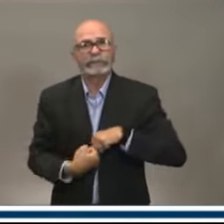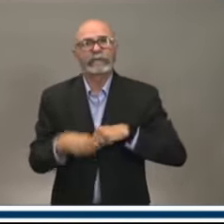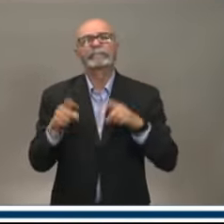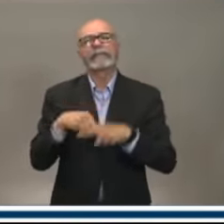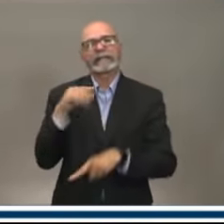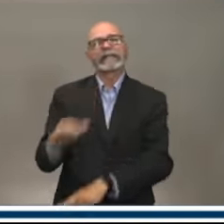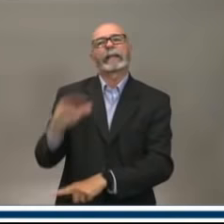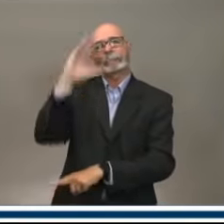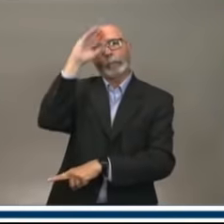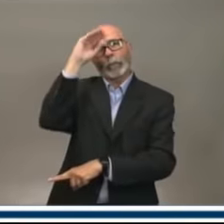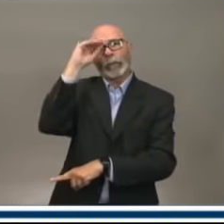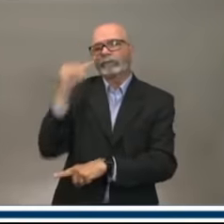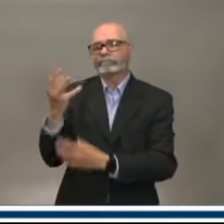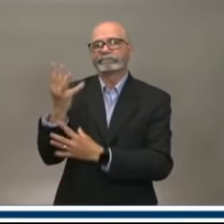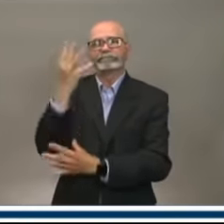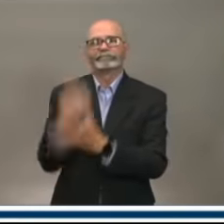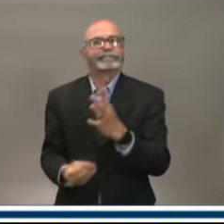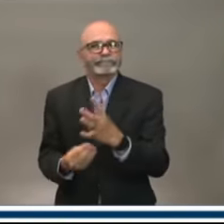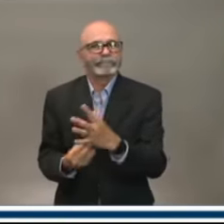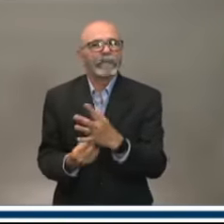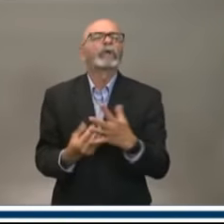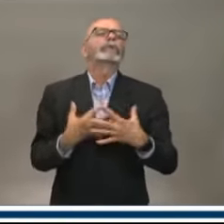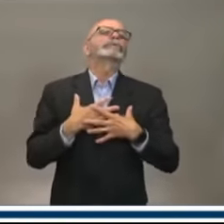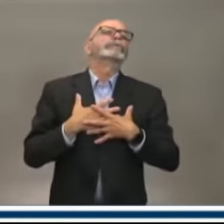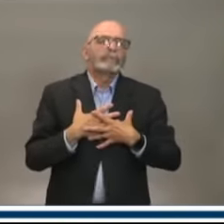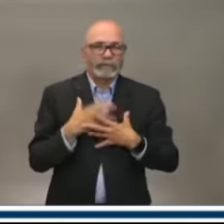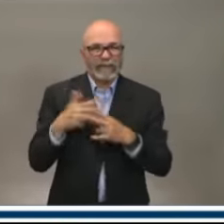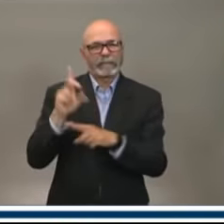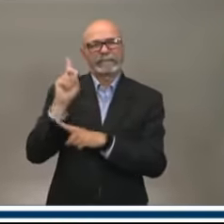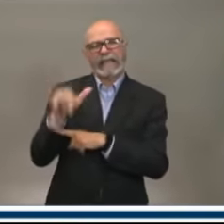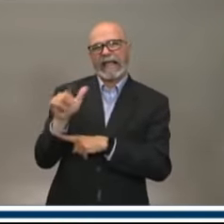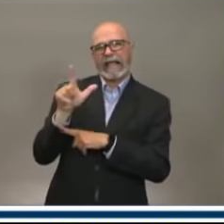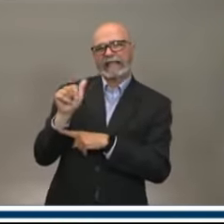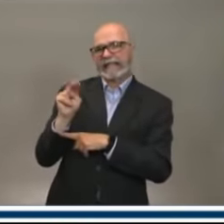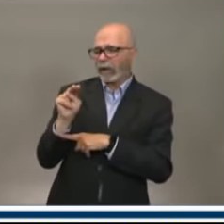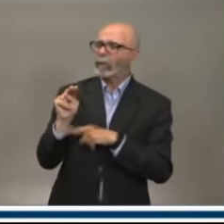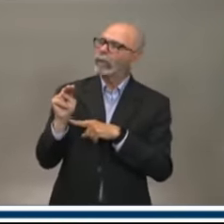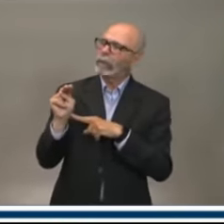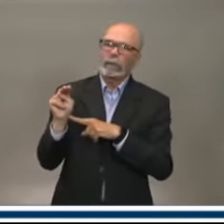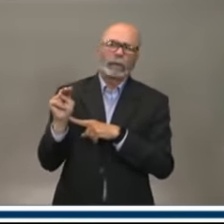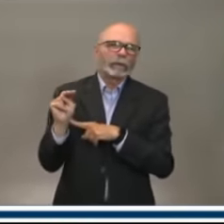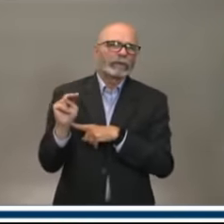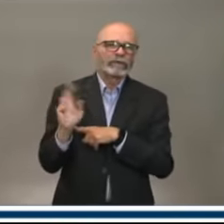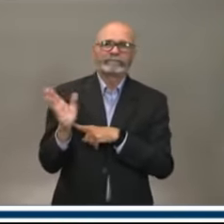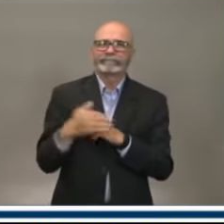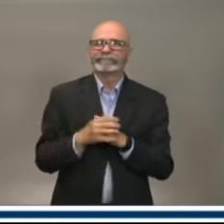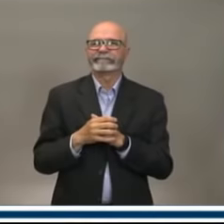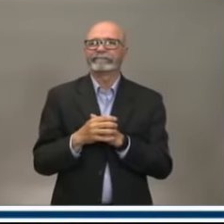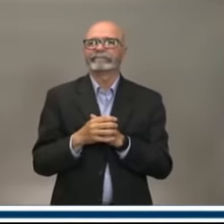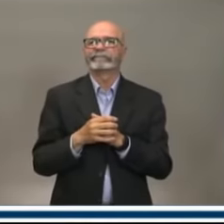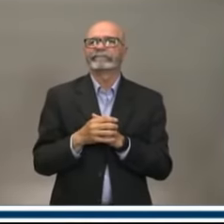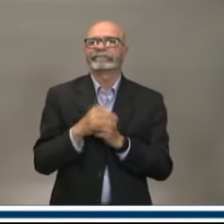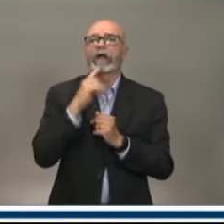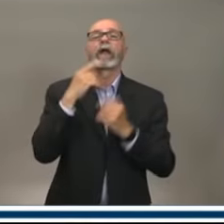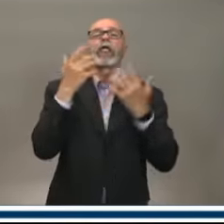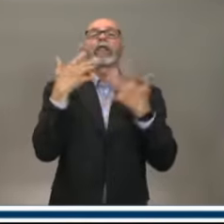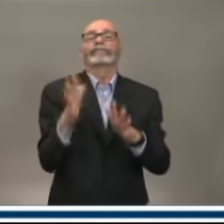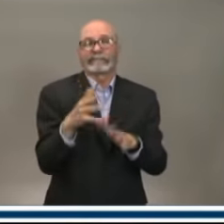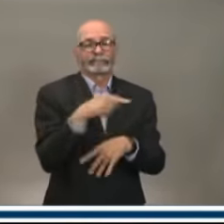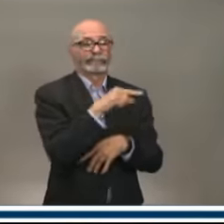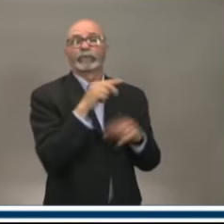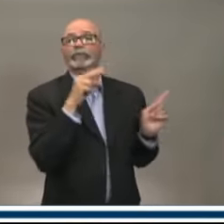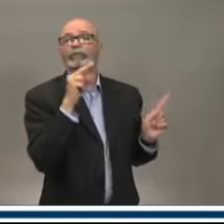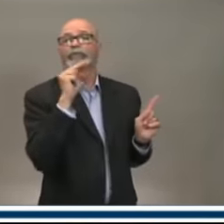the families of the most recent of the residents most recently passed away at Northwood. We now